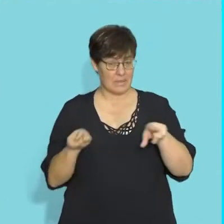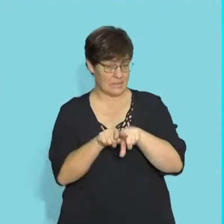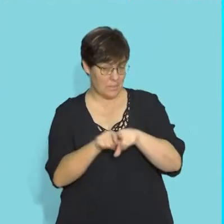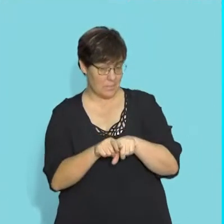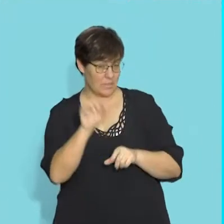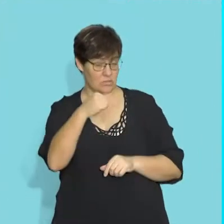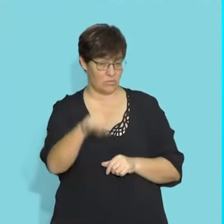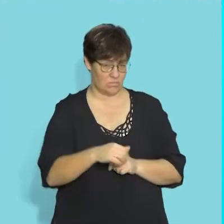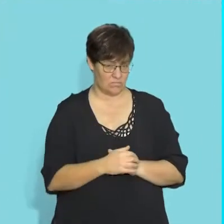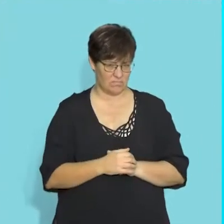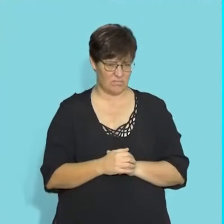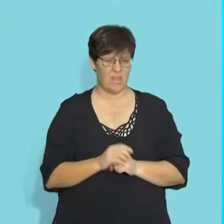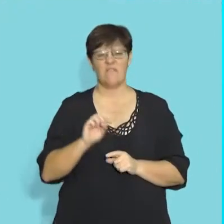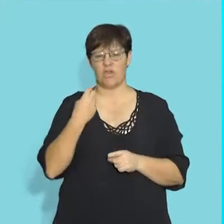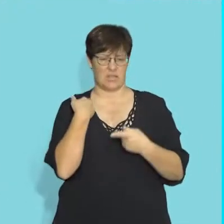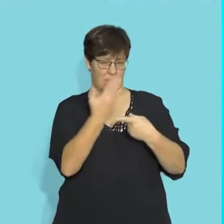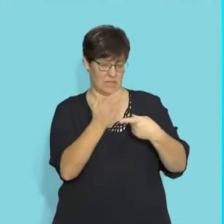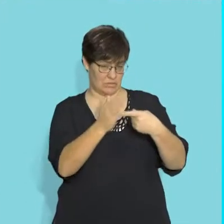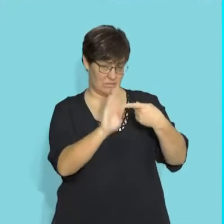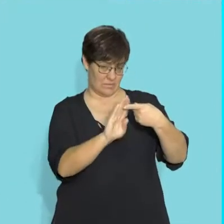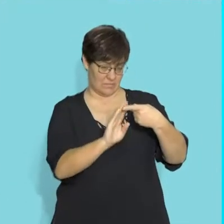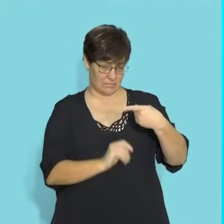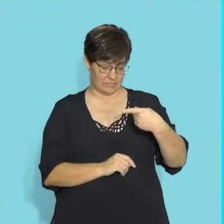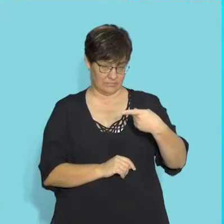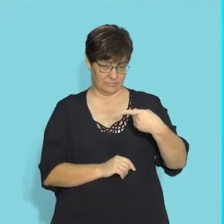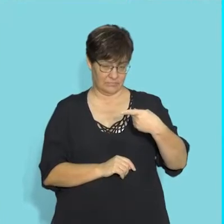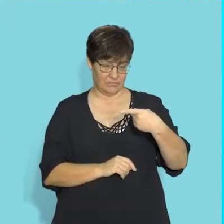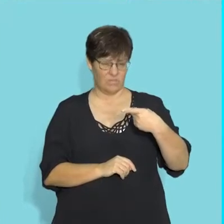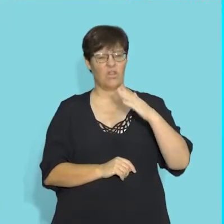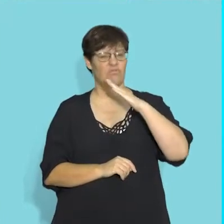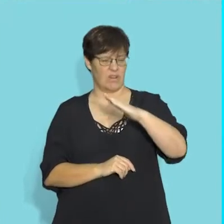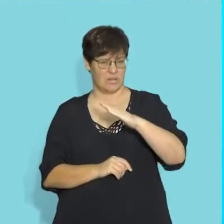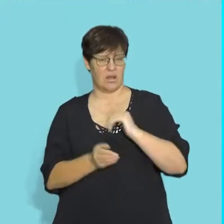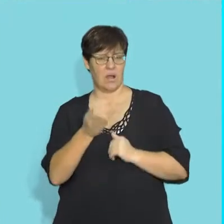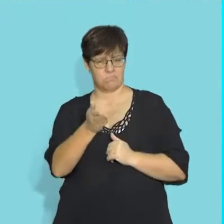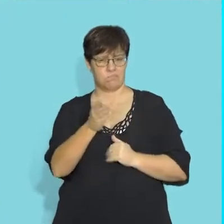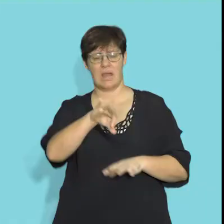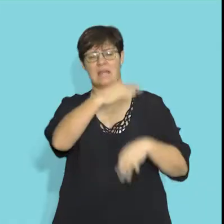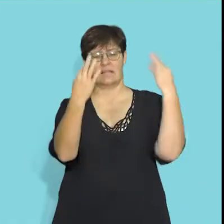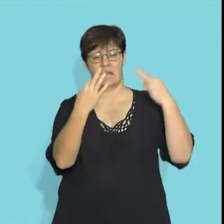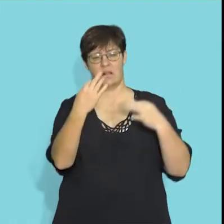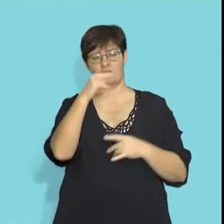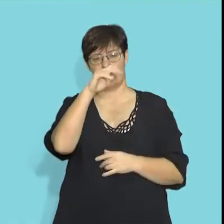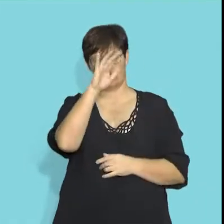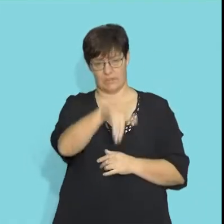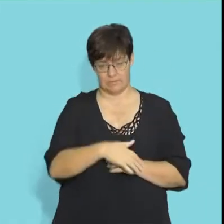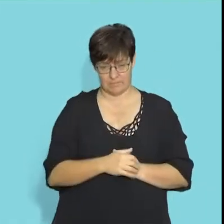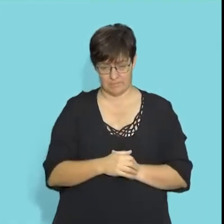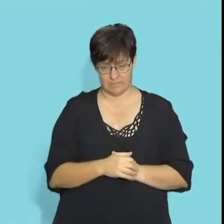same? That's the first application that we're going to be talking about with gradients in analytical geometry.